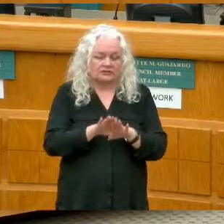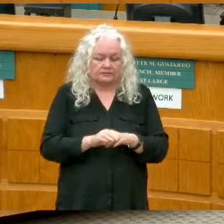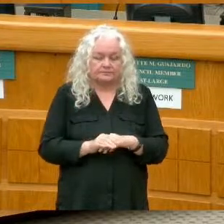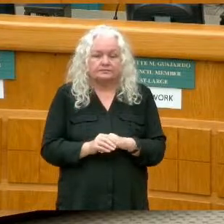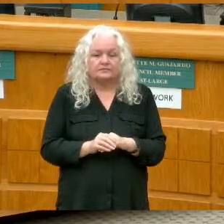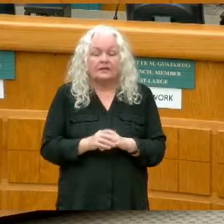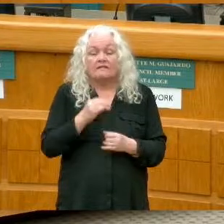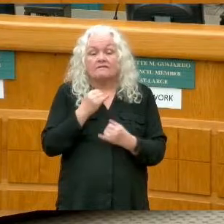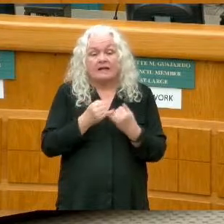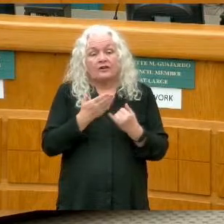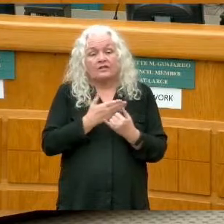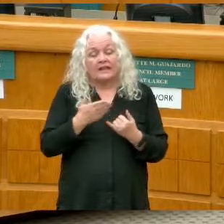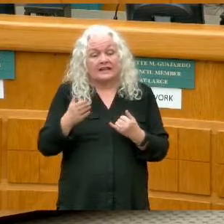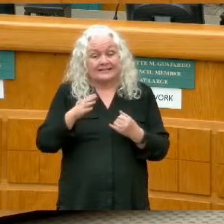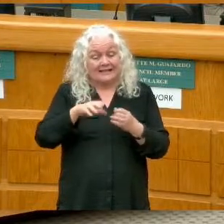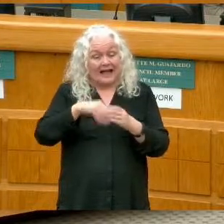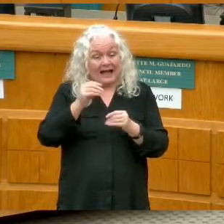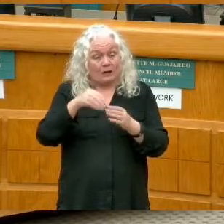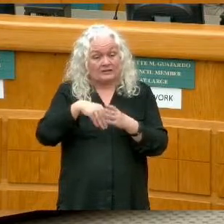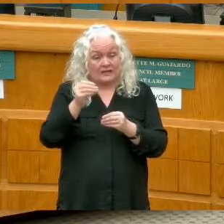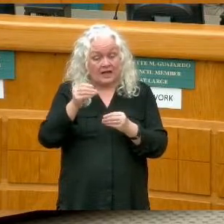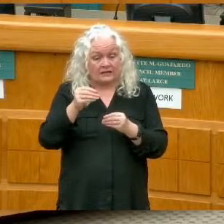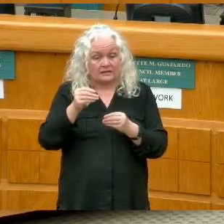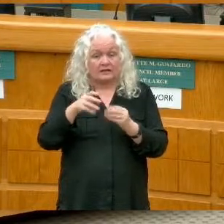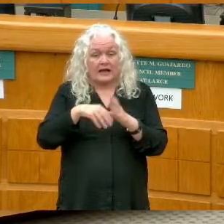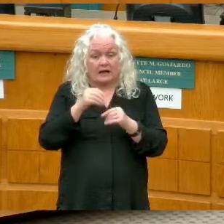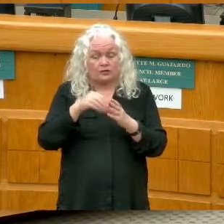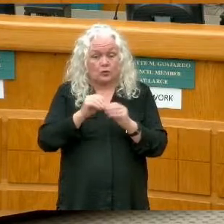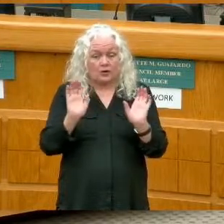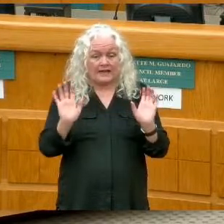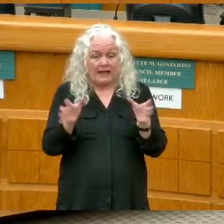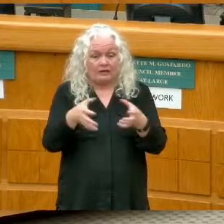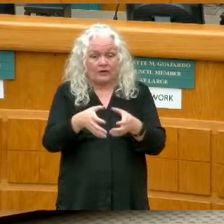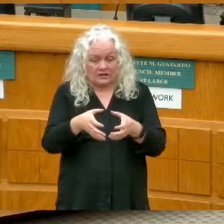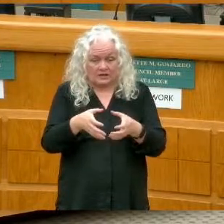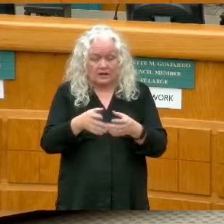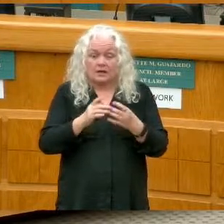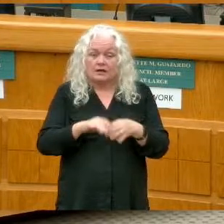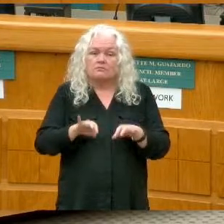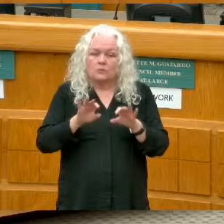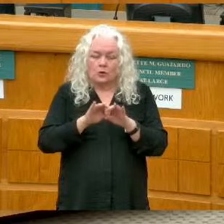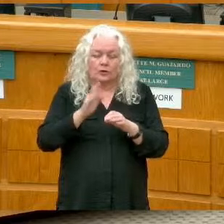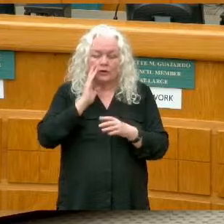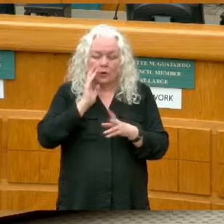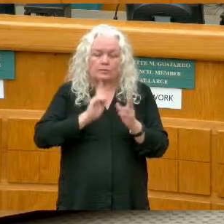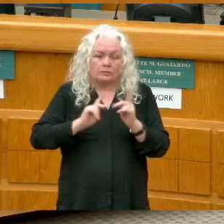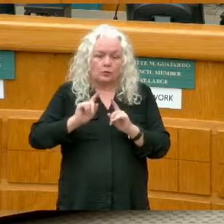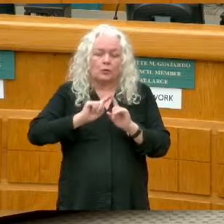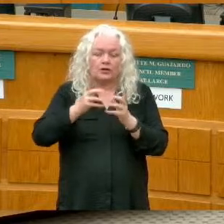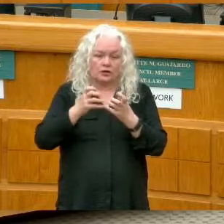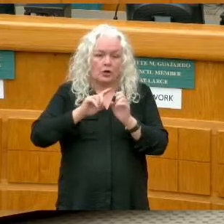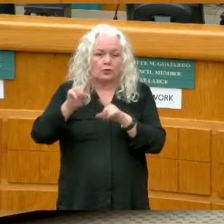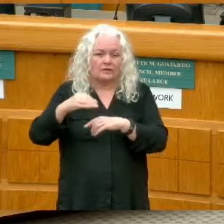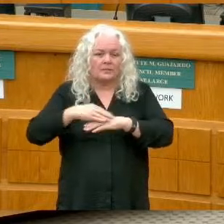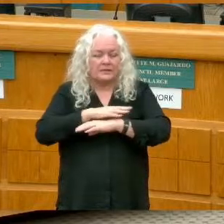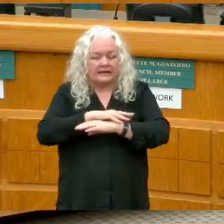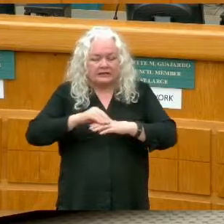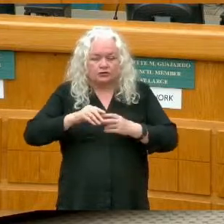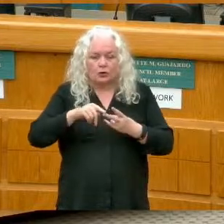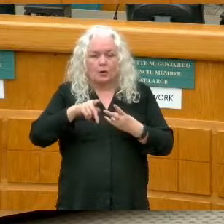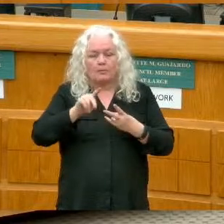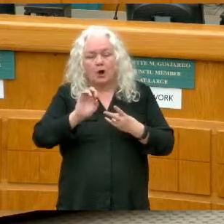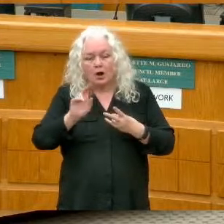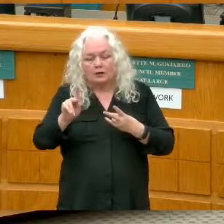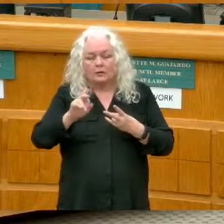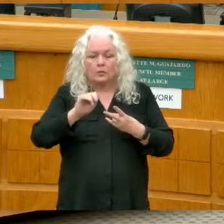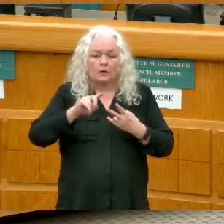Okay, and then the final thing is the outdoor gatherings. So this is important because we know people will be at the beach, maybe at parks, maybe